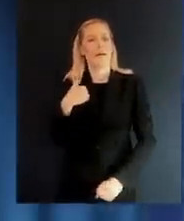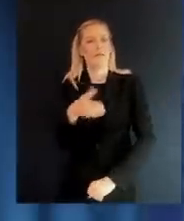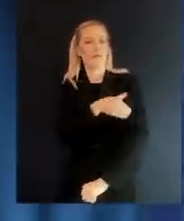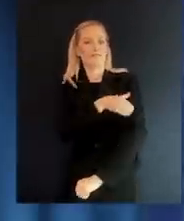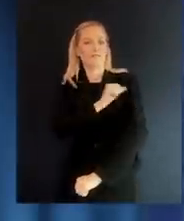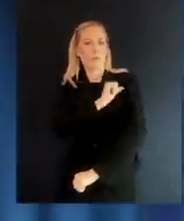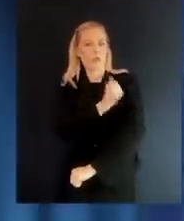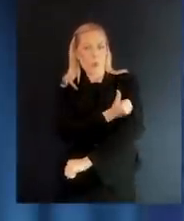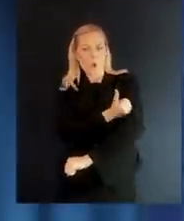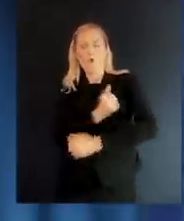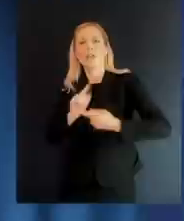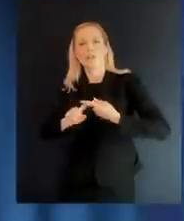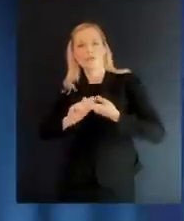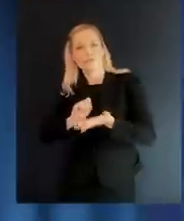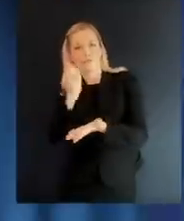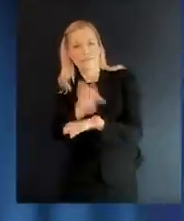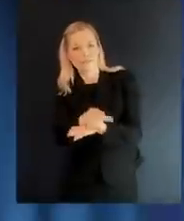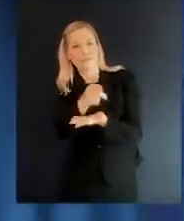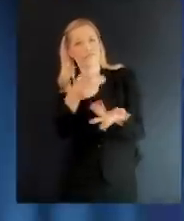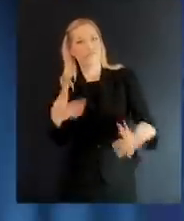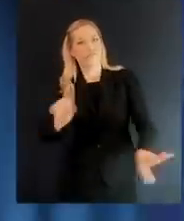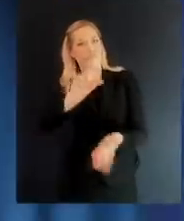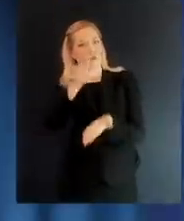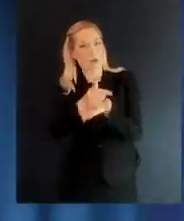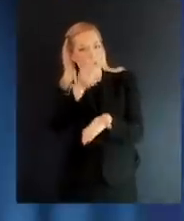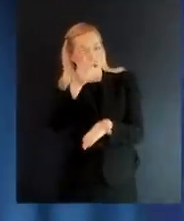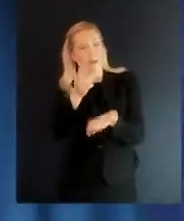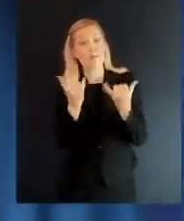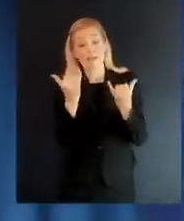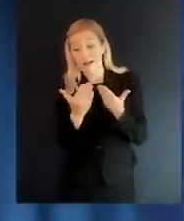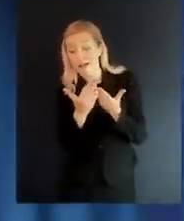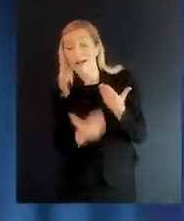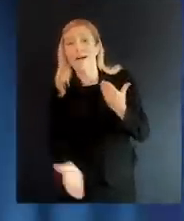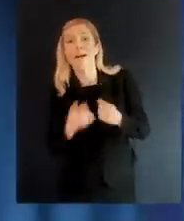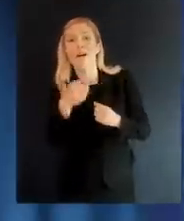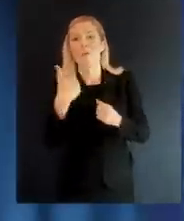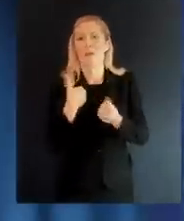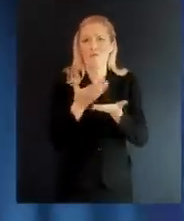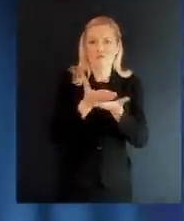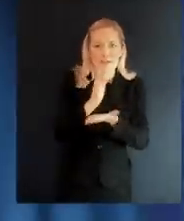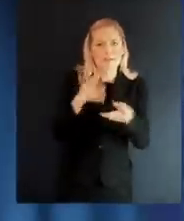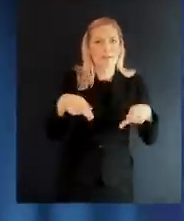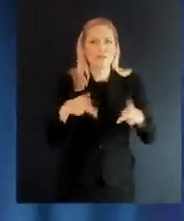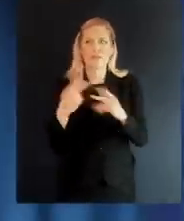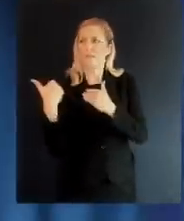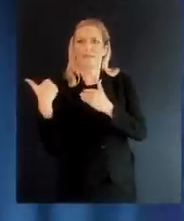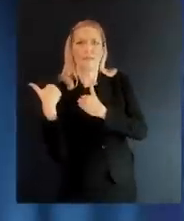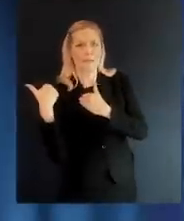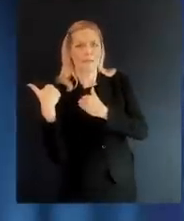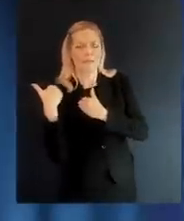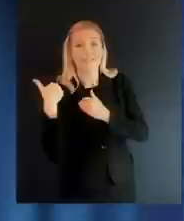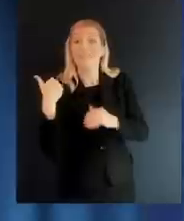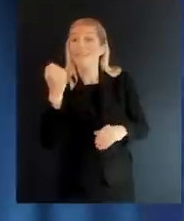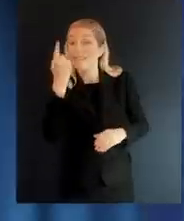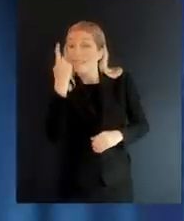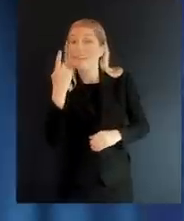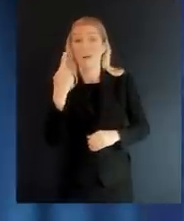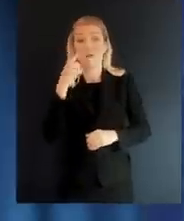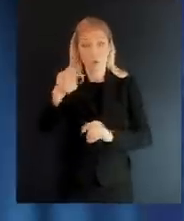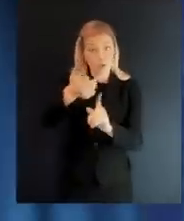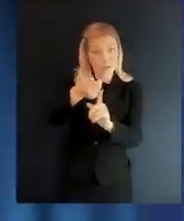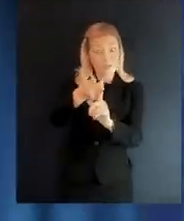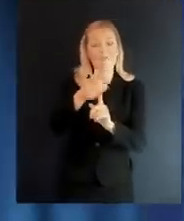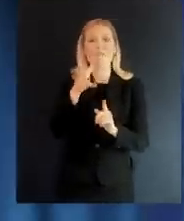rights, privileges, and responsibilities to yourself, your parents, and loved ones, your